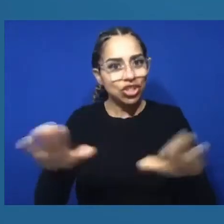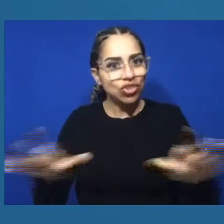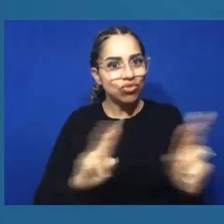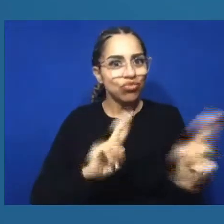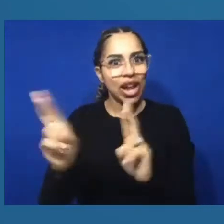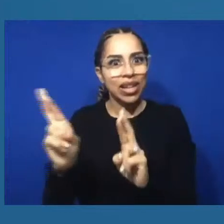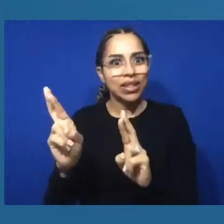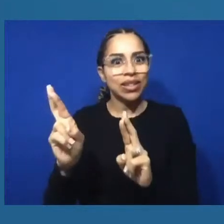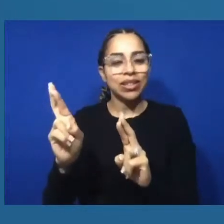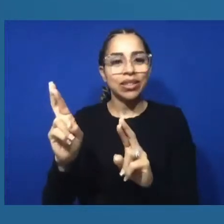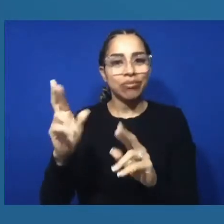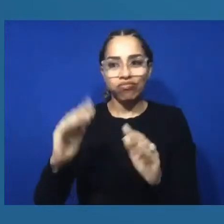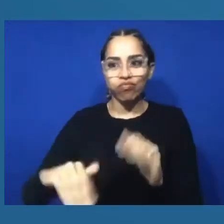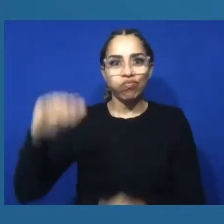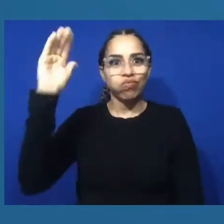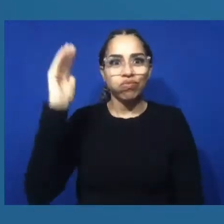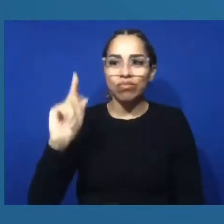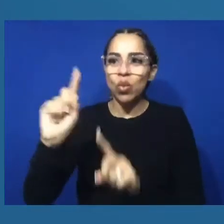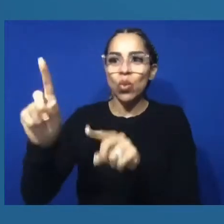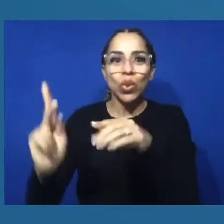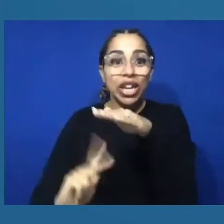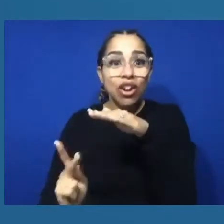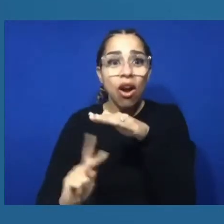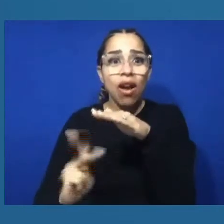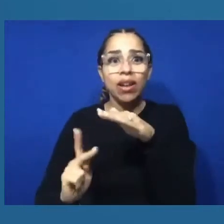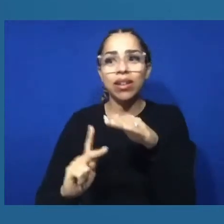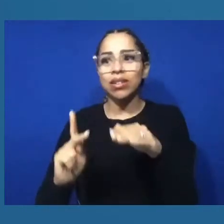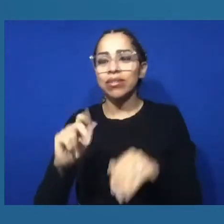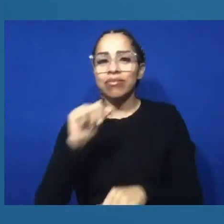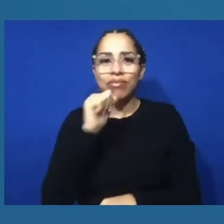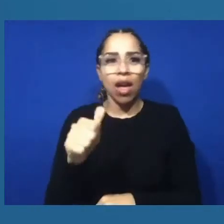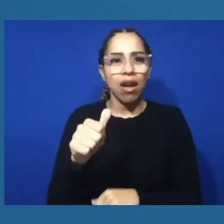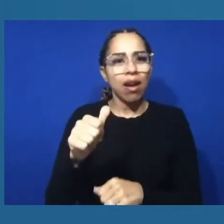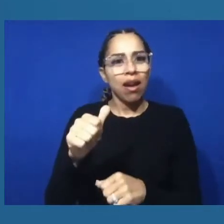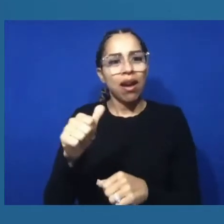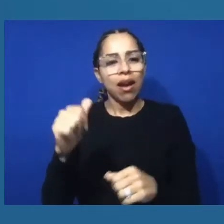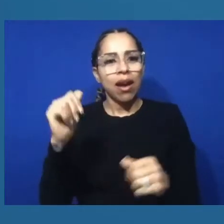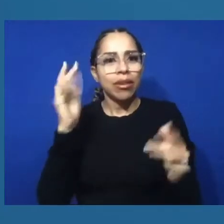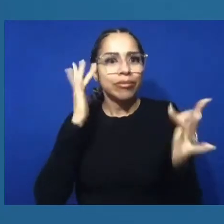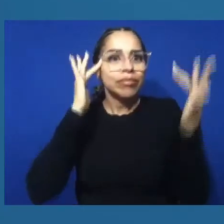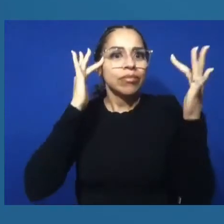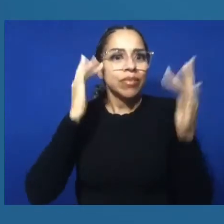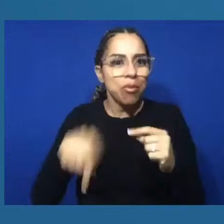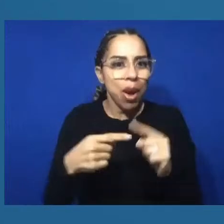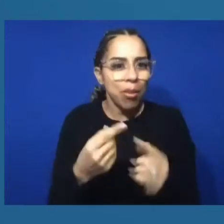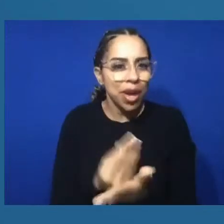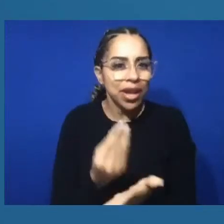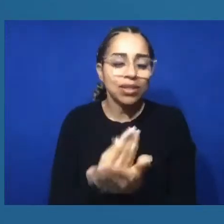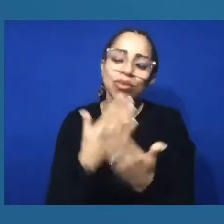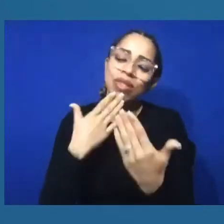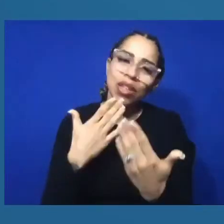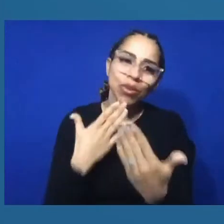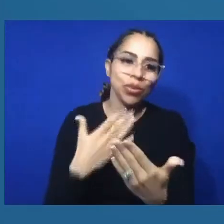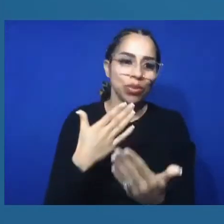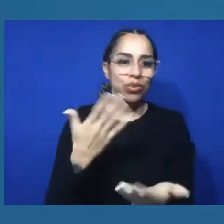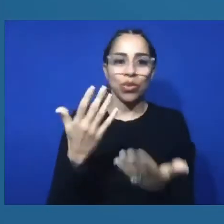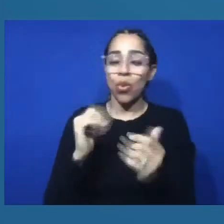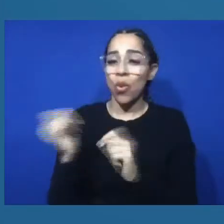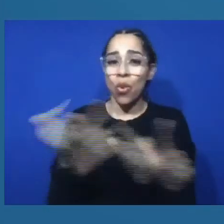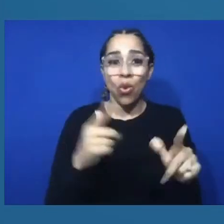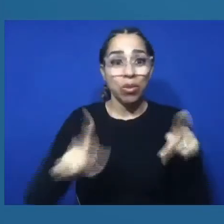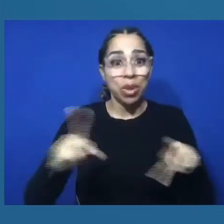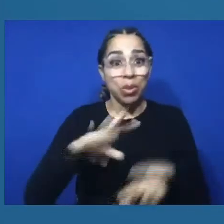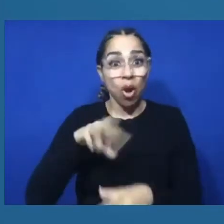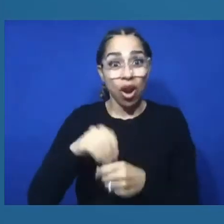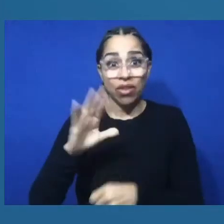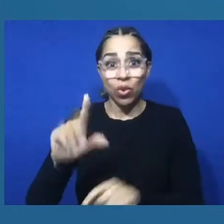there's nothing holding them back. So I want to thank you for that, and everyone part of your team here, Sue, and happy to take any